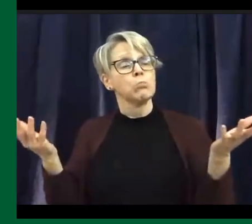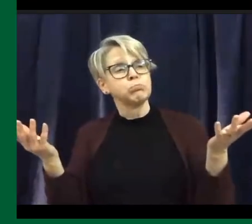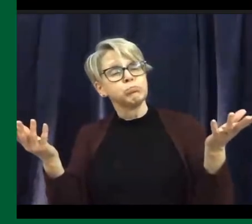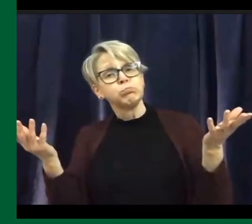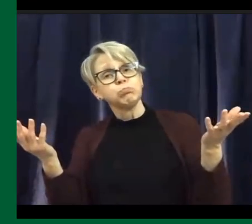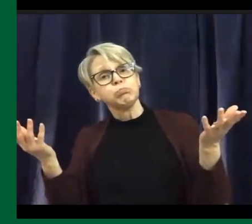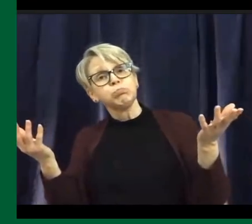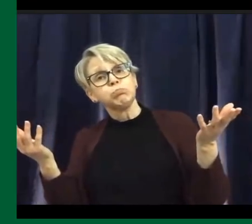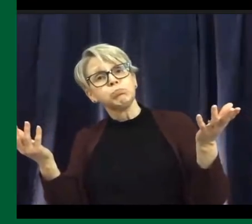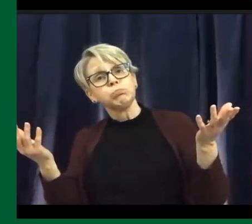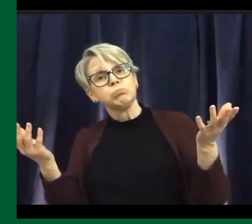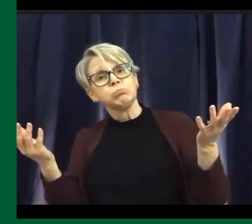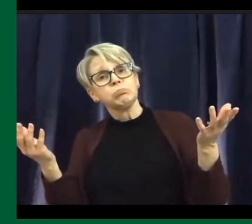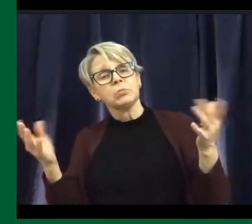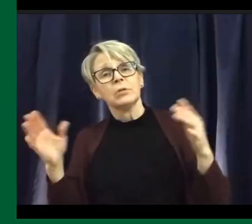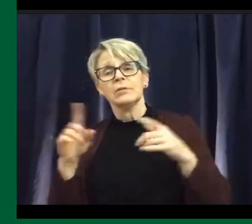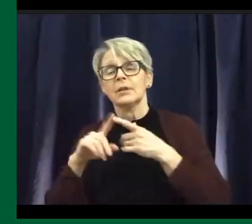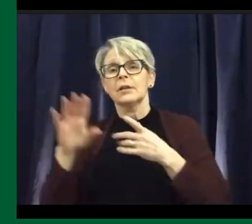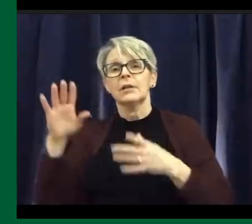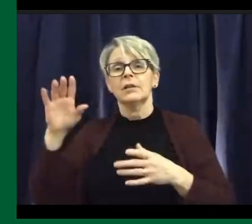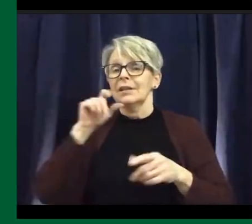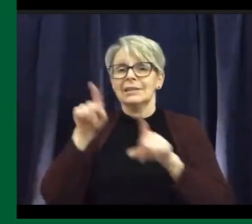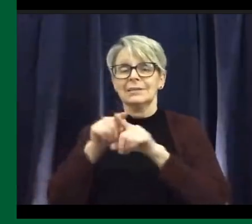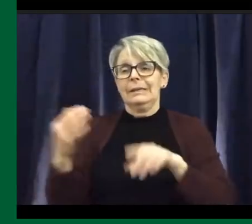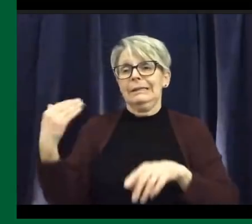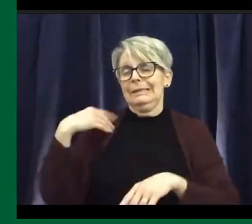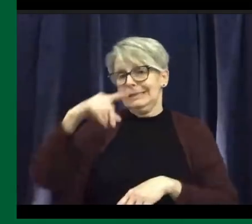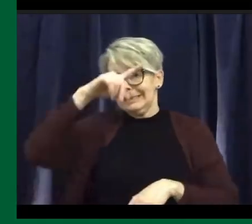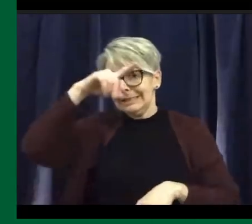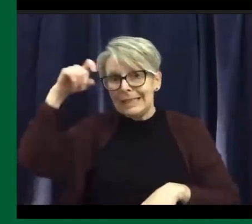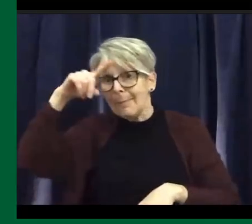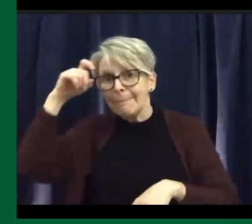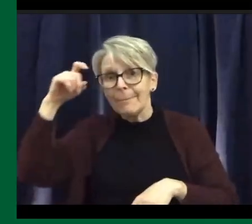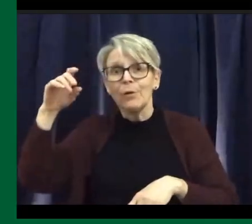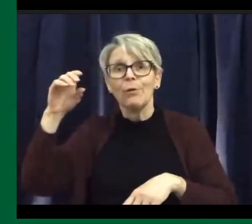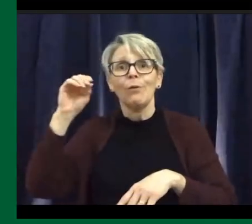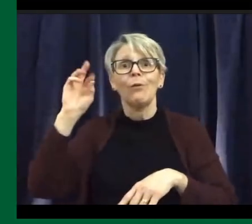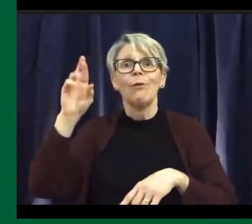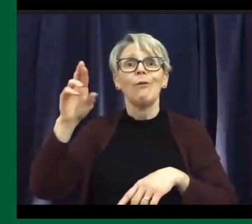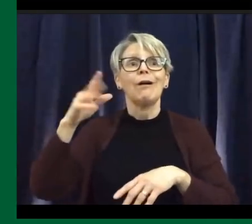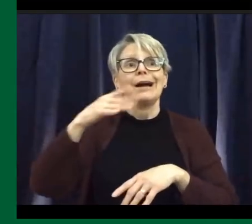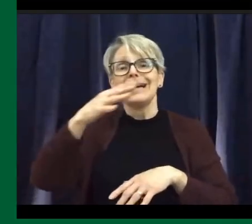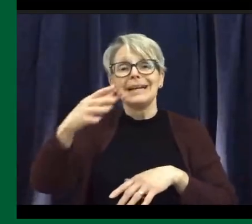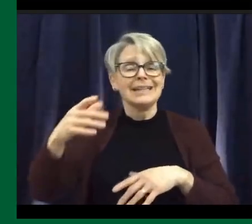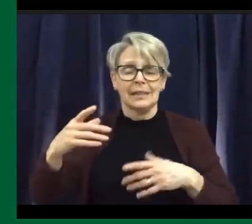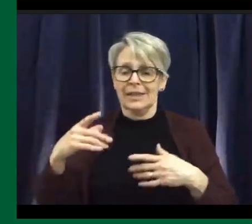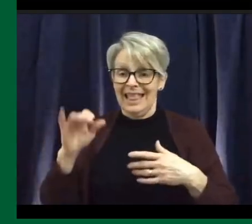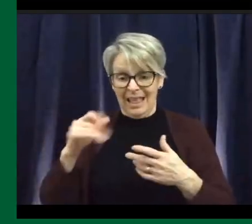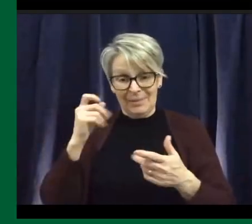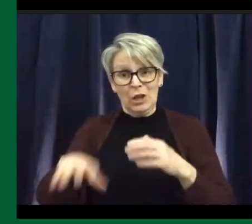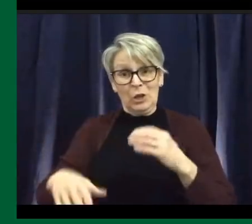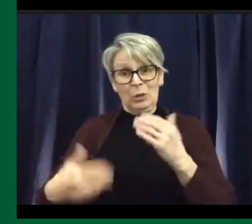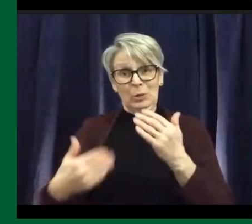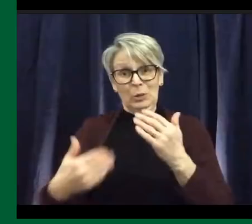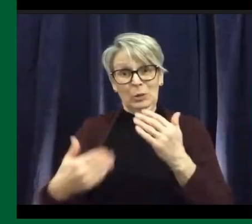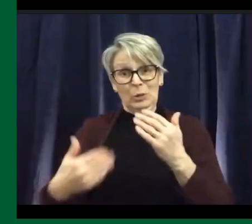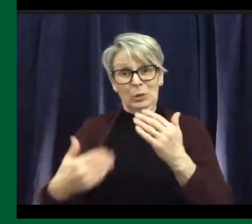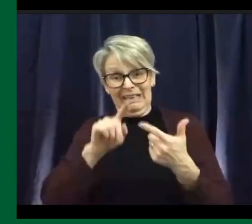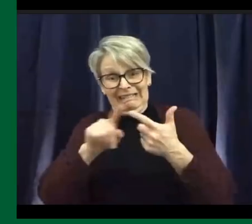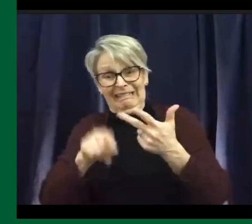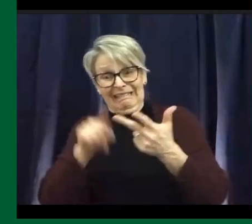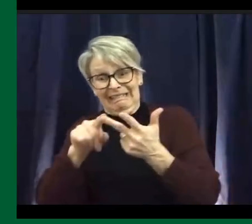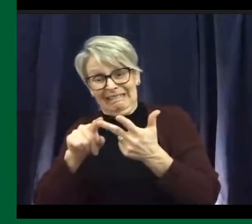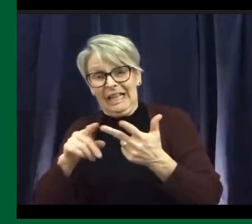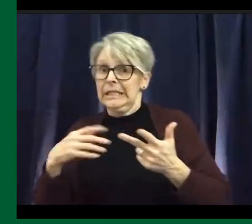in late summer, early fall. We have to be extra vigilant for variants. But on the other hand, we are obviously very optimistic that